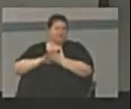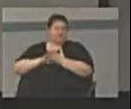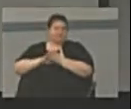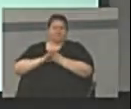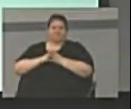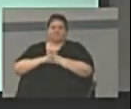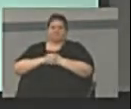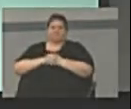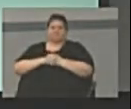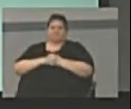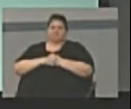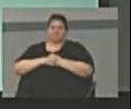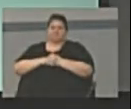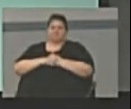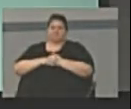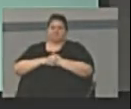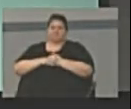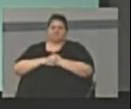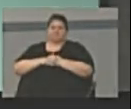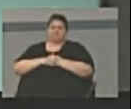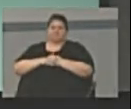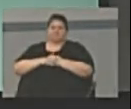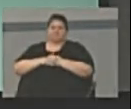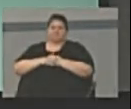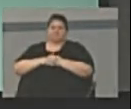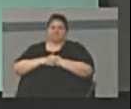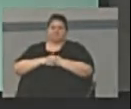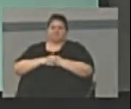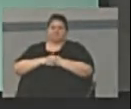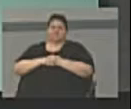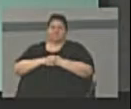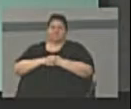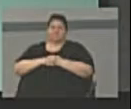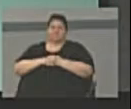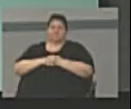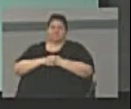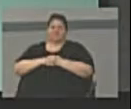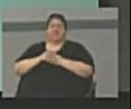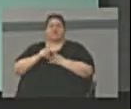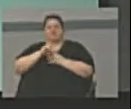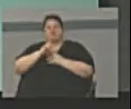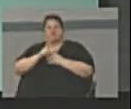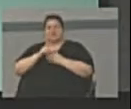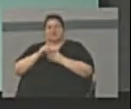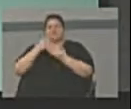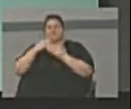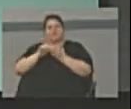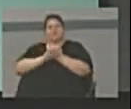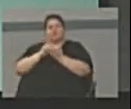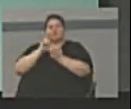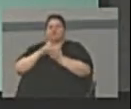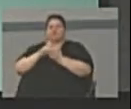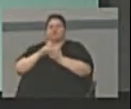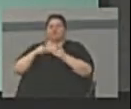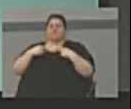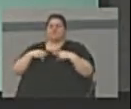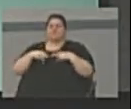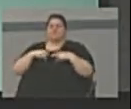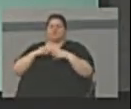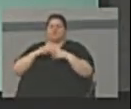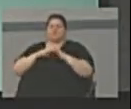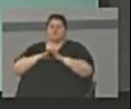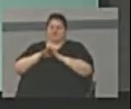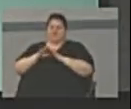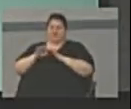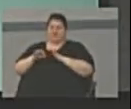Uh-oh, did I just ruin this one? There we go. It's a blueprint for the physical development of Prince George's